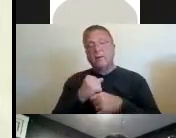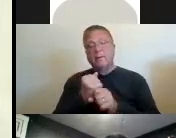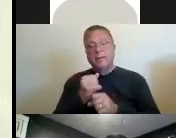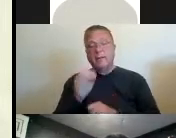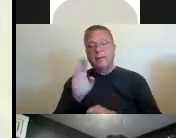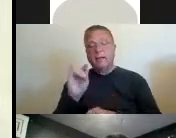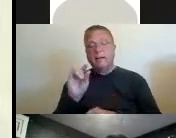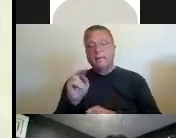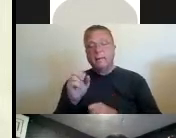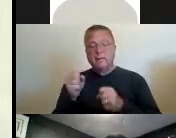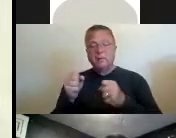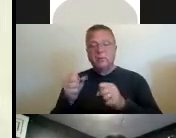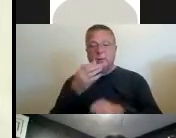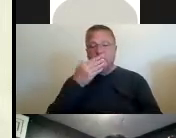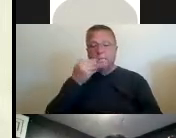Street better?